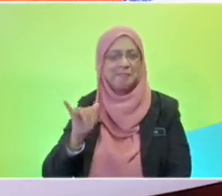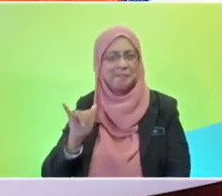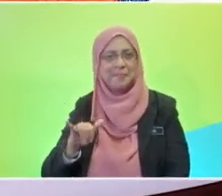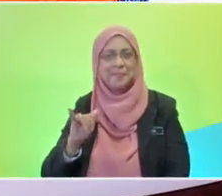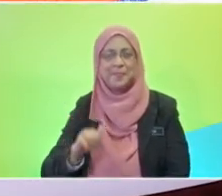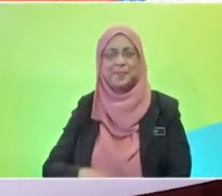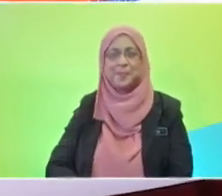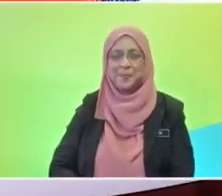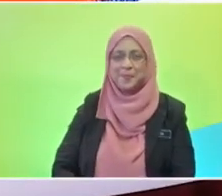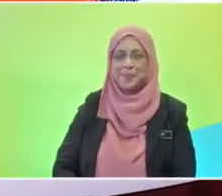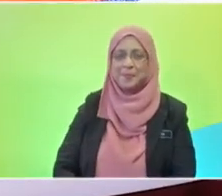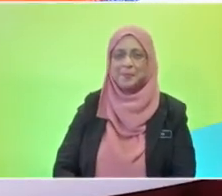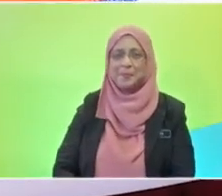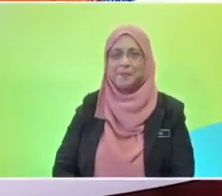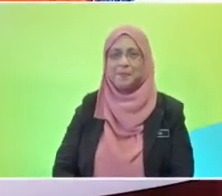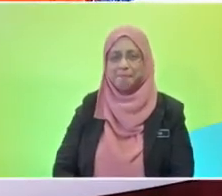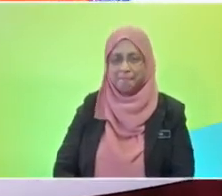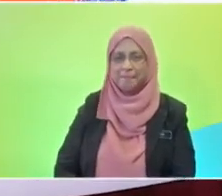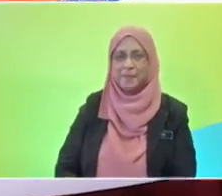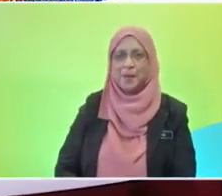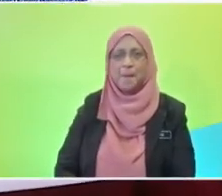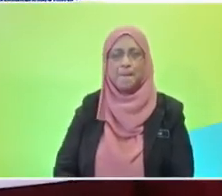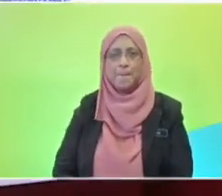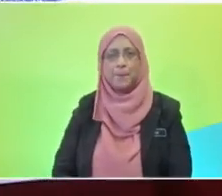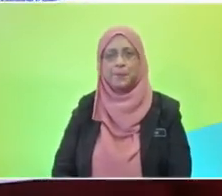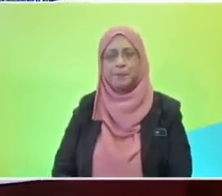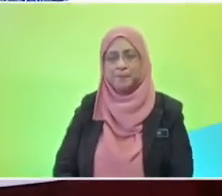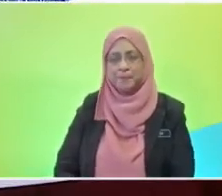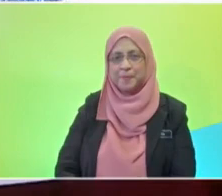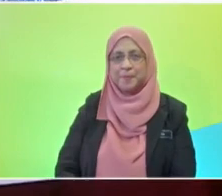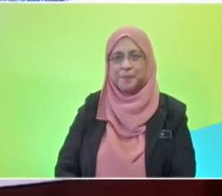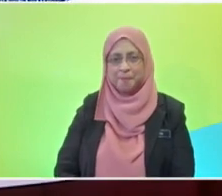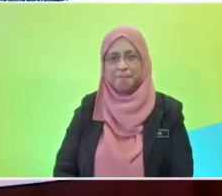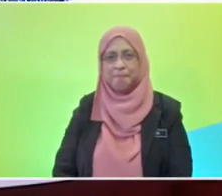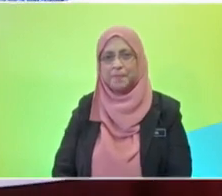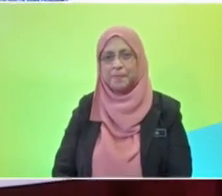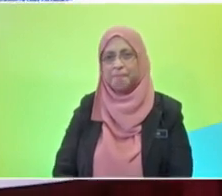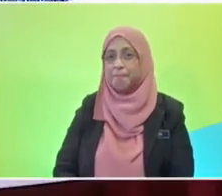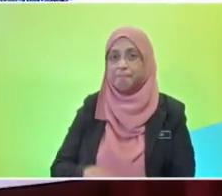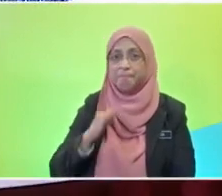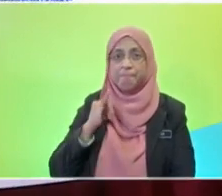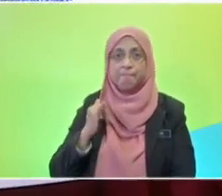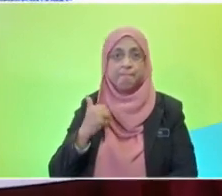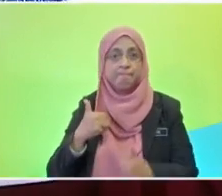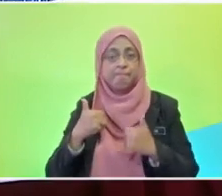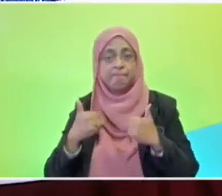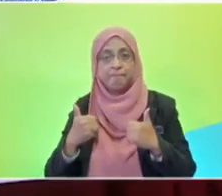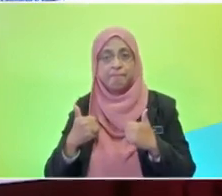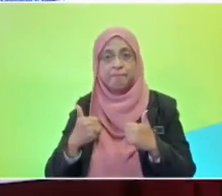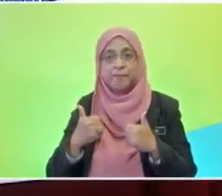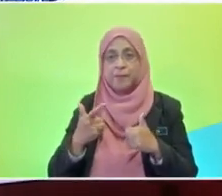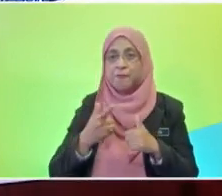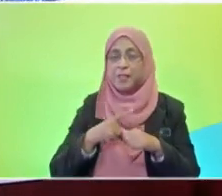Awesome. The reason teacher did this is because we didn't have enough, green. But it's okay. This is for my first